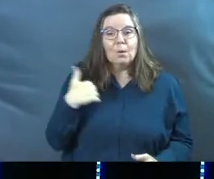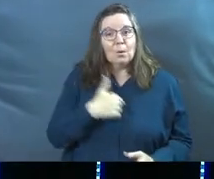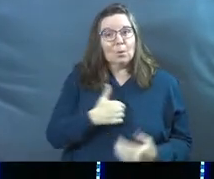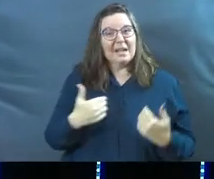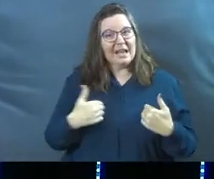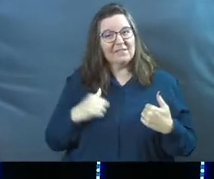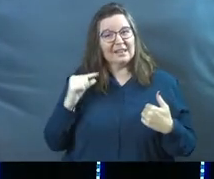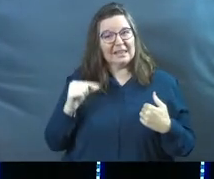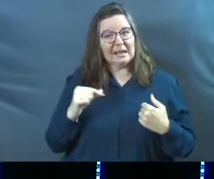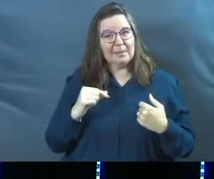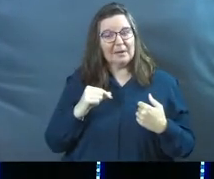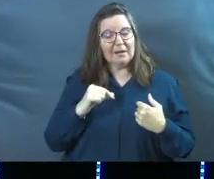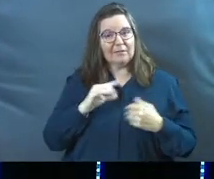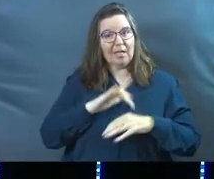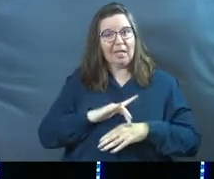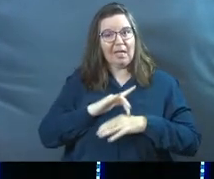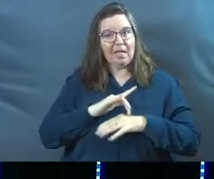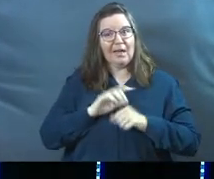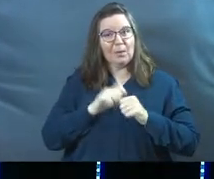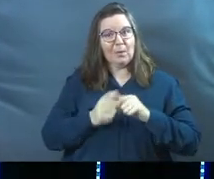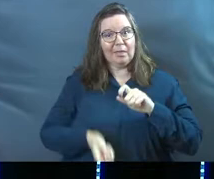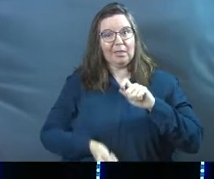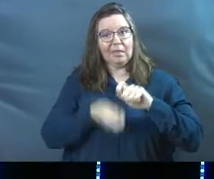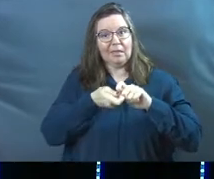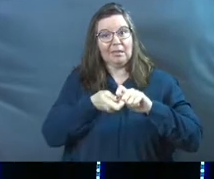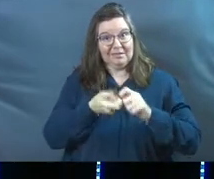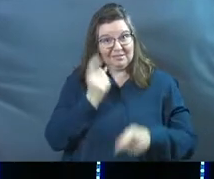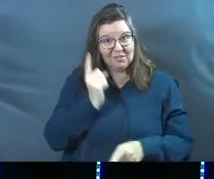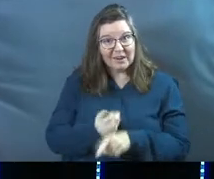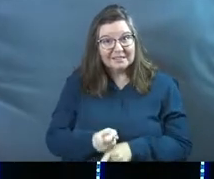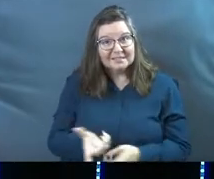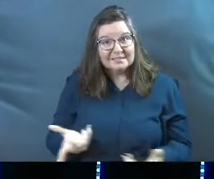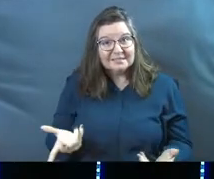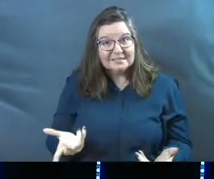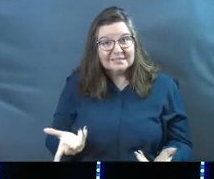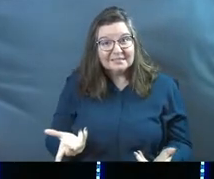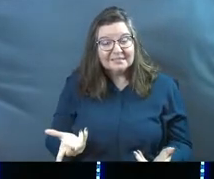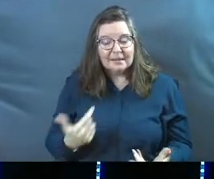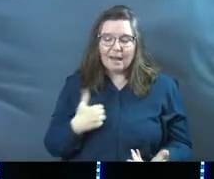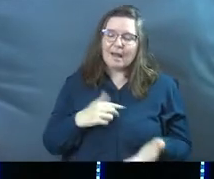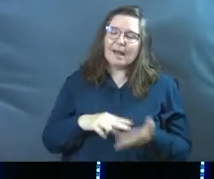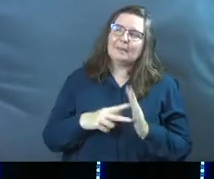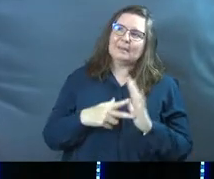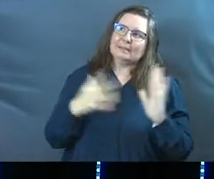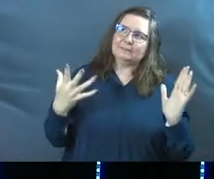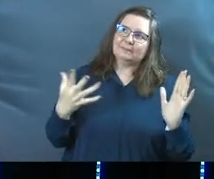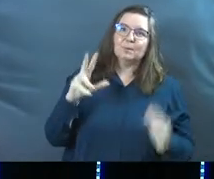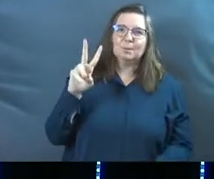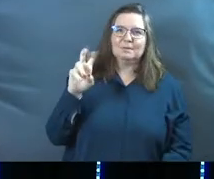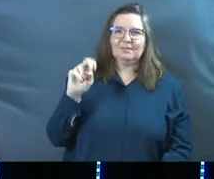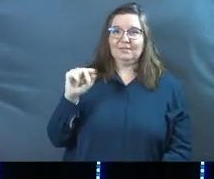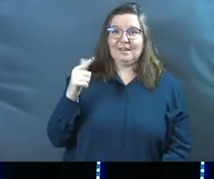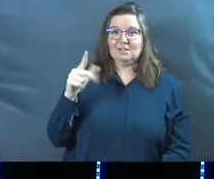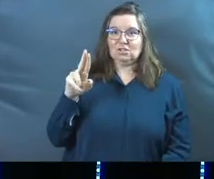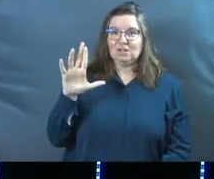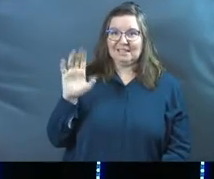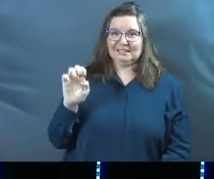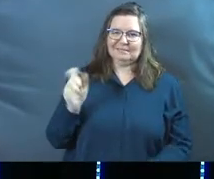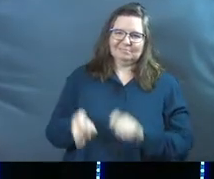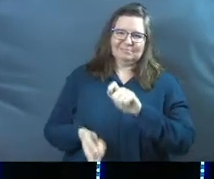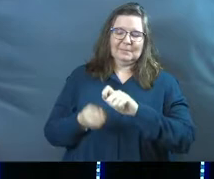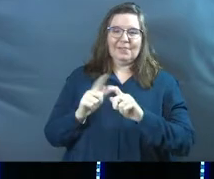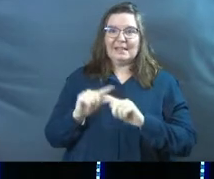we have a bit of a love affair with vengeance, don't we? I mean, that's just a